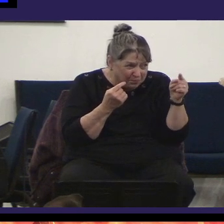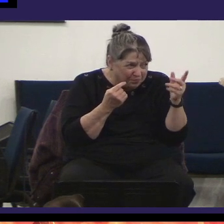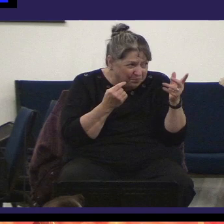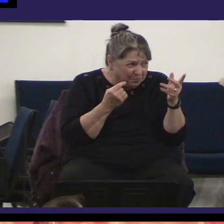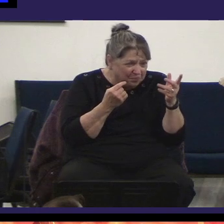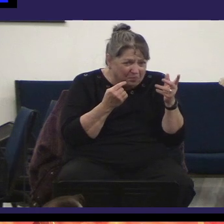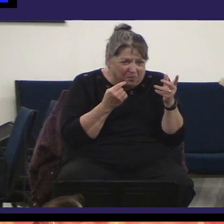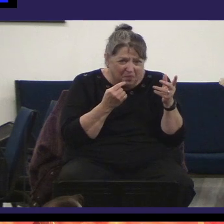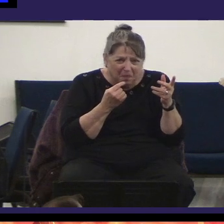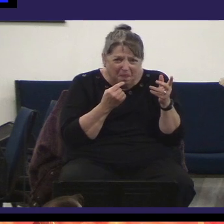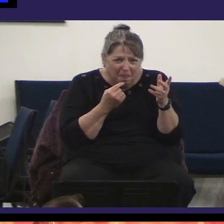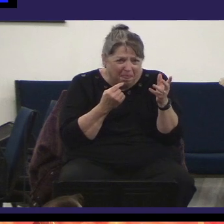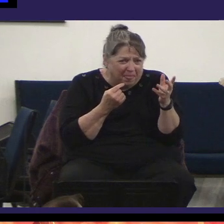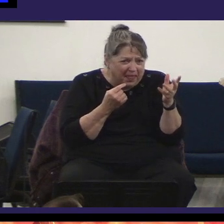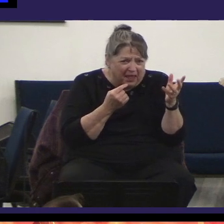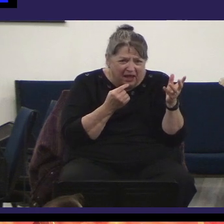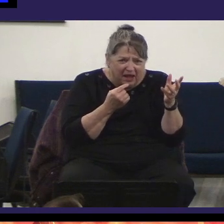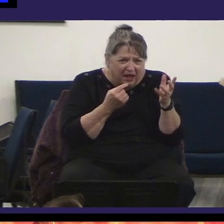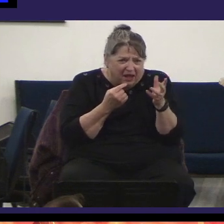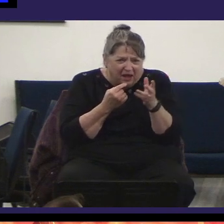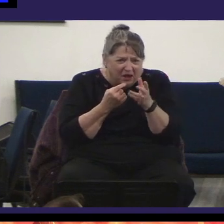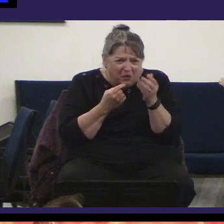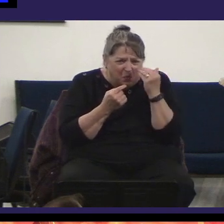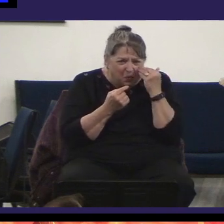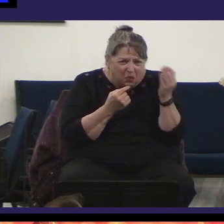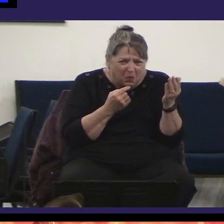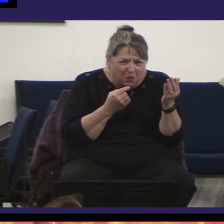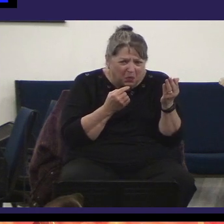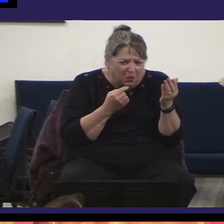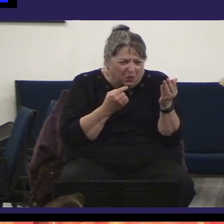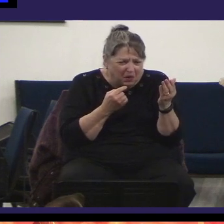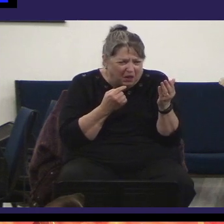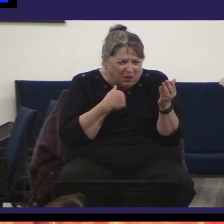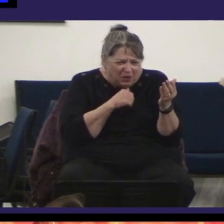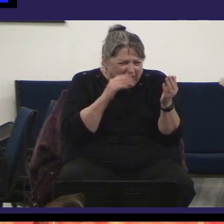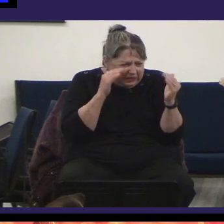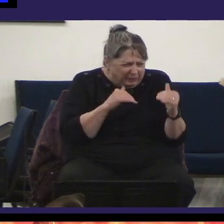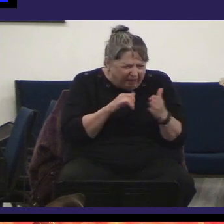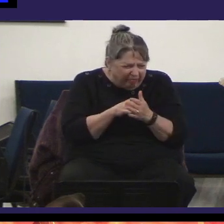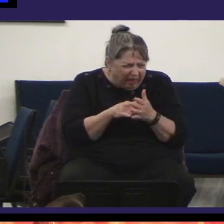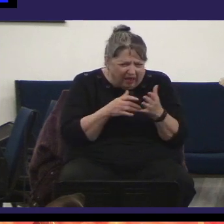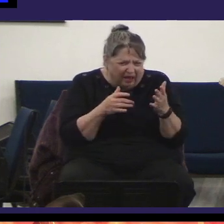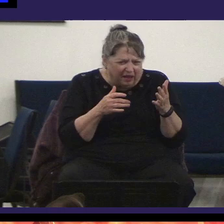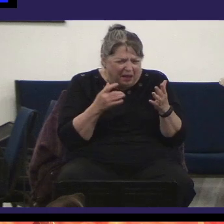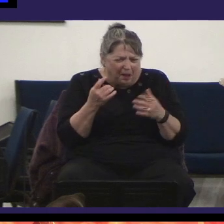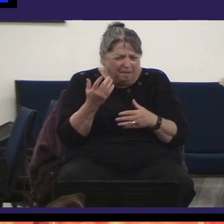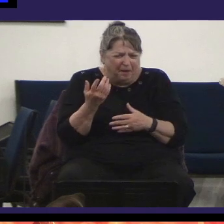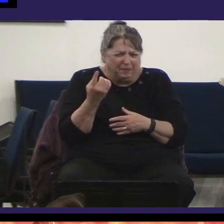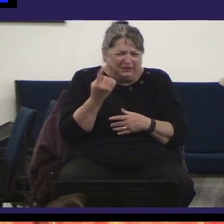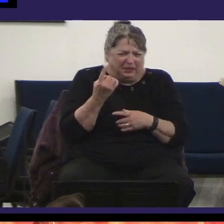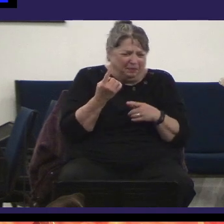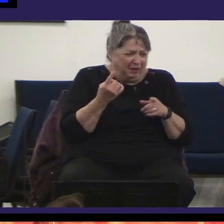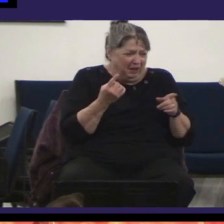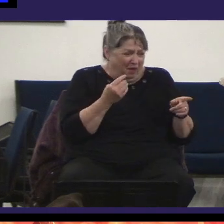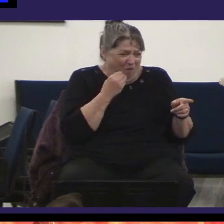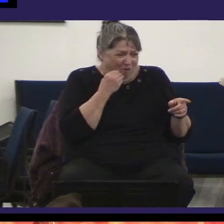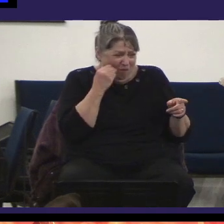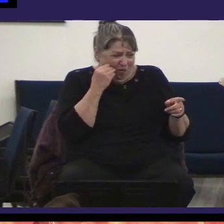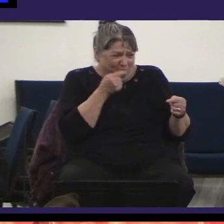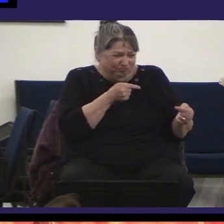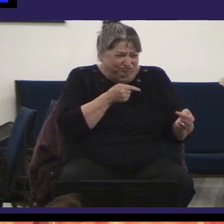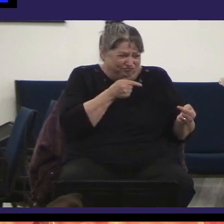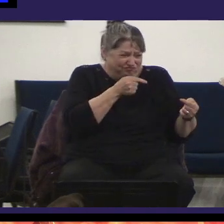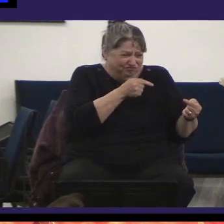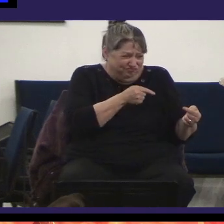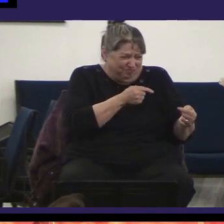waiting for this. You weren't expecting this. Guess what? Neither did I. Maybe you're home and you're struggling with